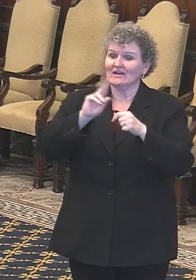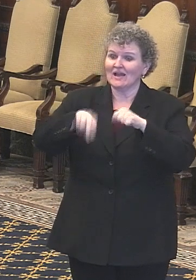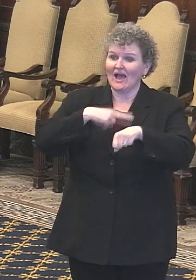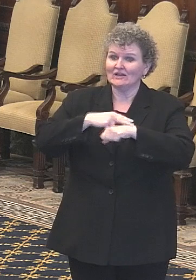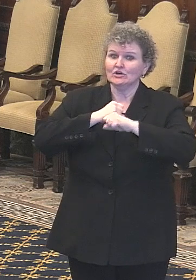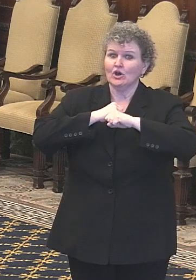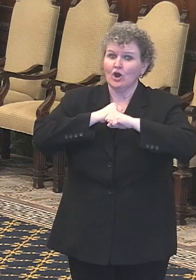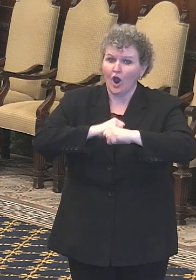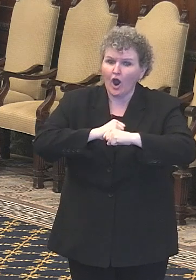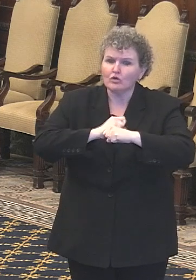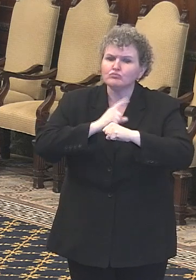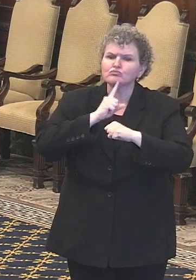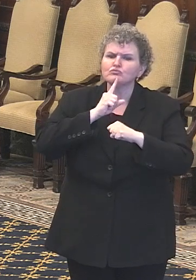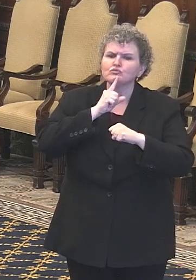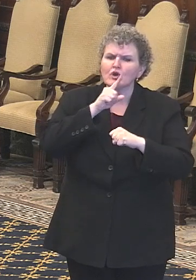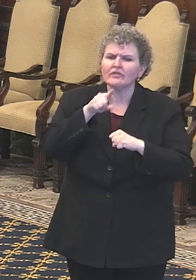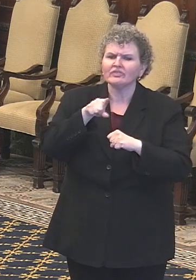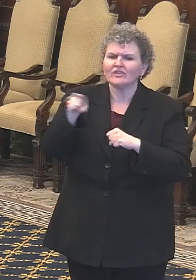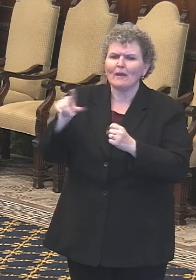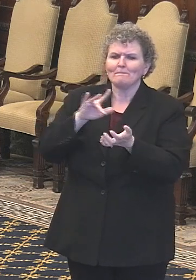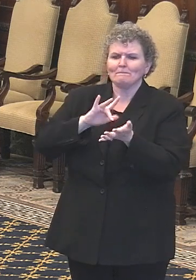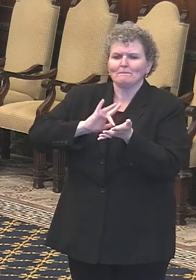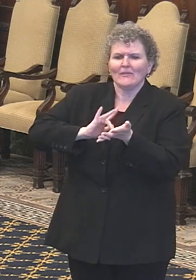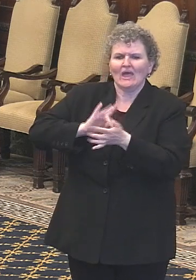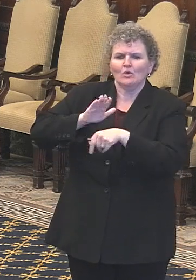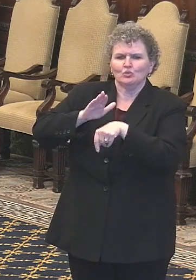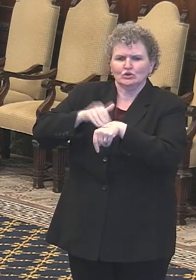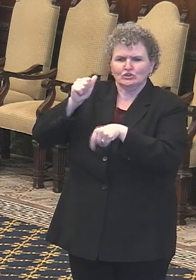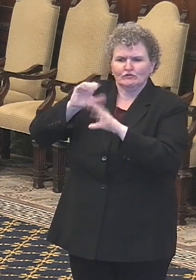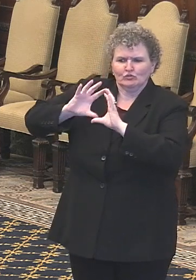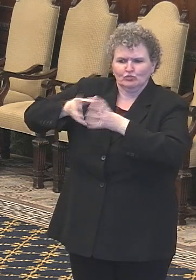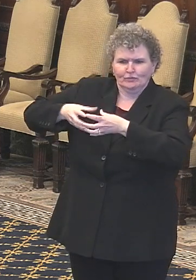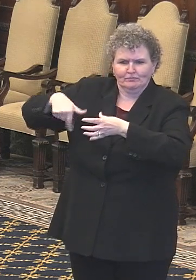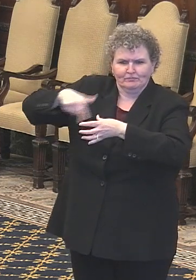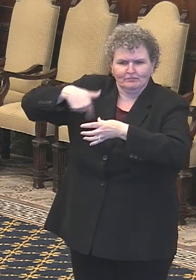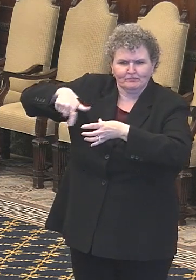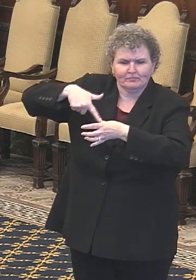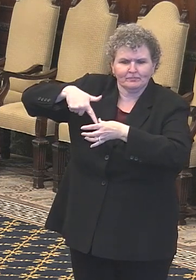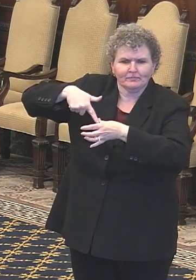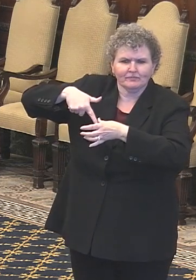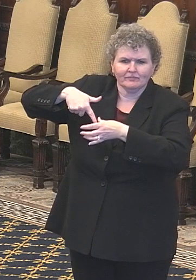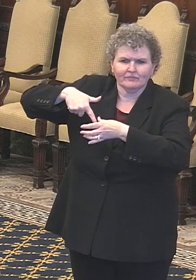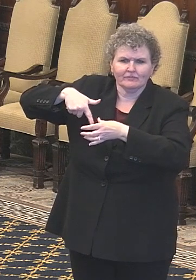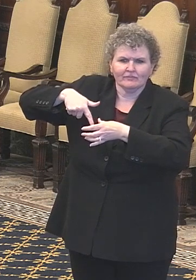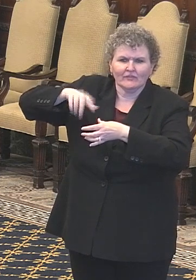Pat, you're all set? Yes, thank you. All right. Layla Jones of Billy Penn, you're up.